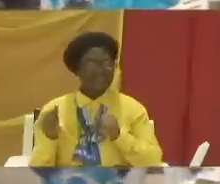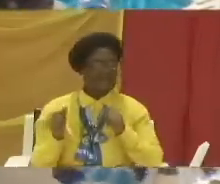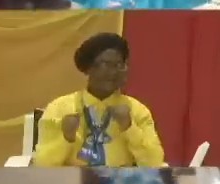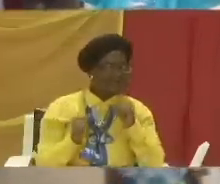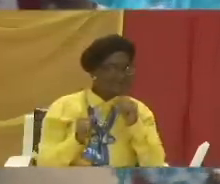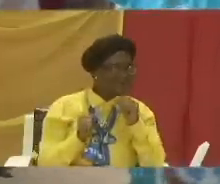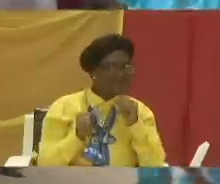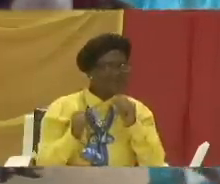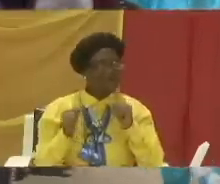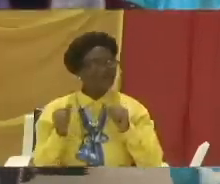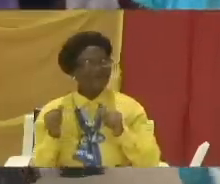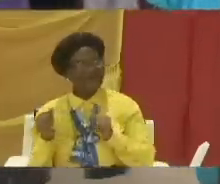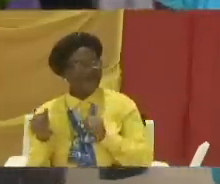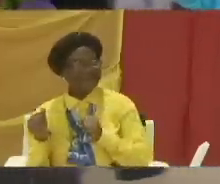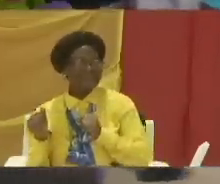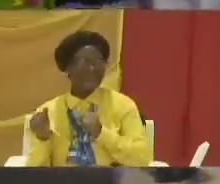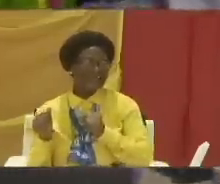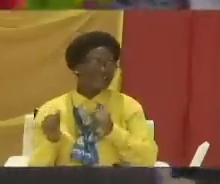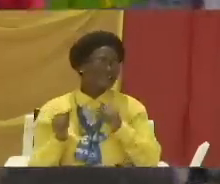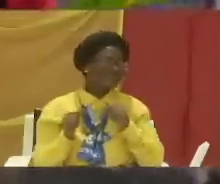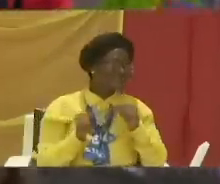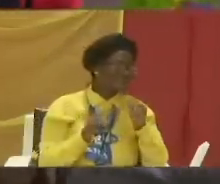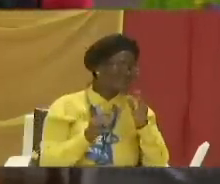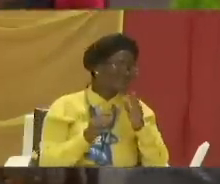Thank you, Lord.